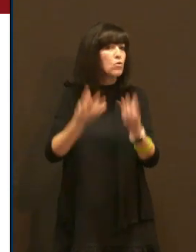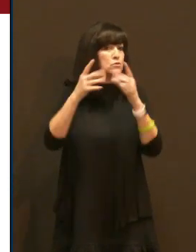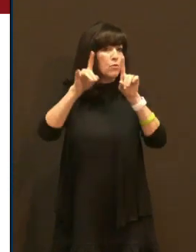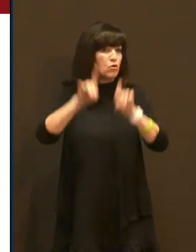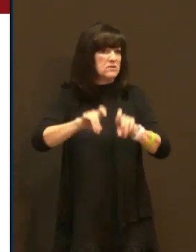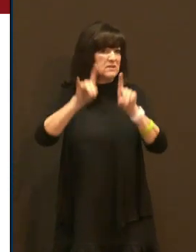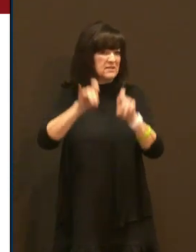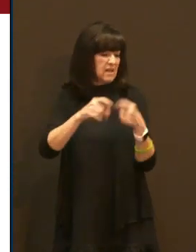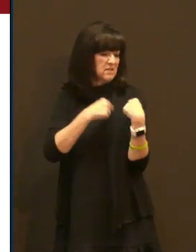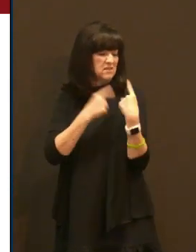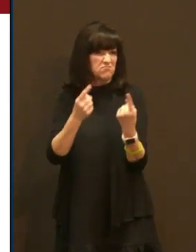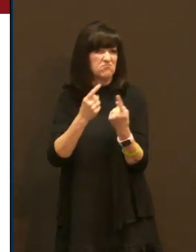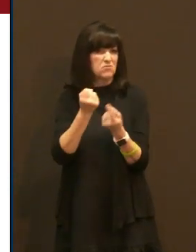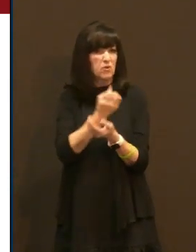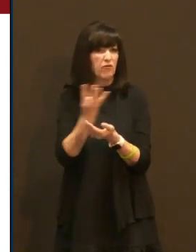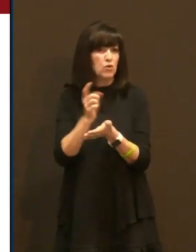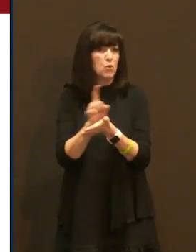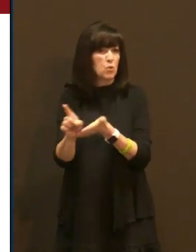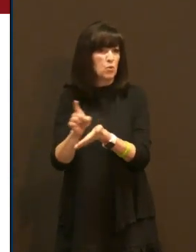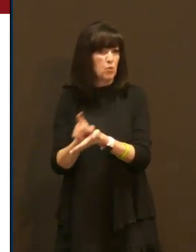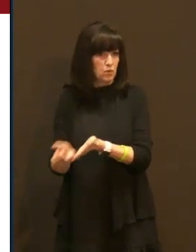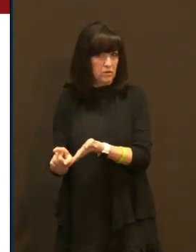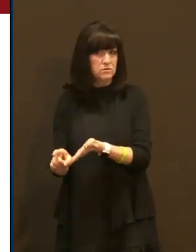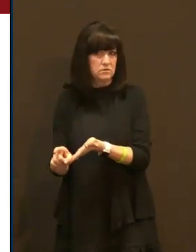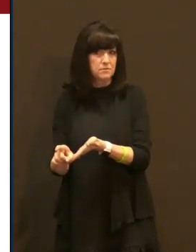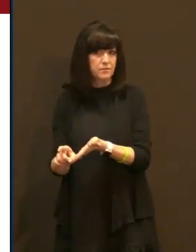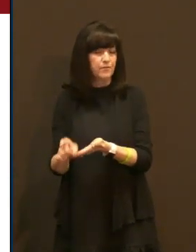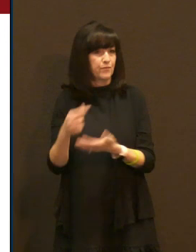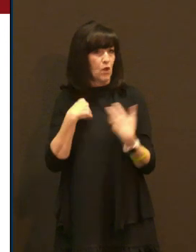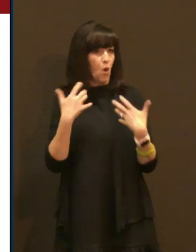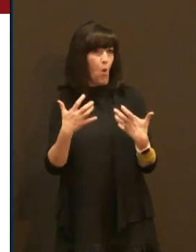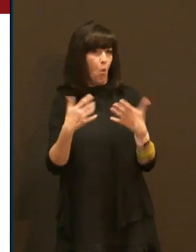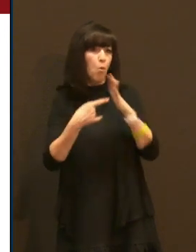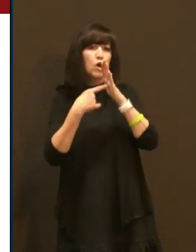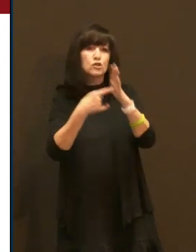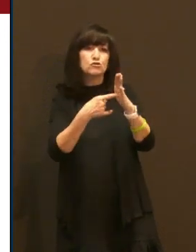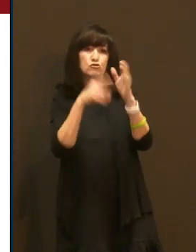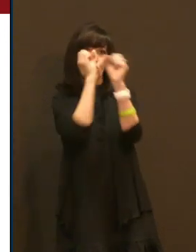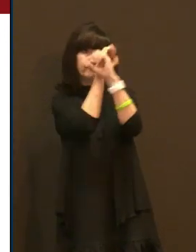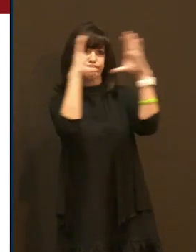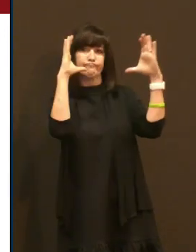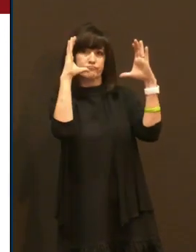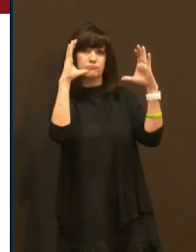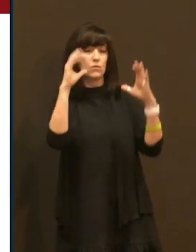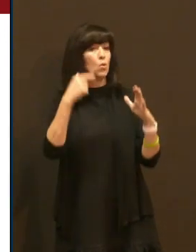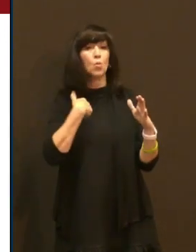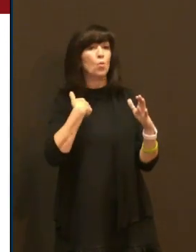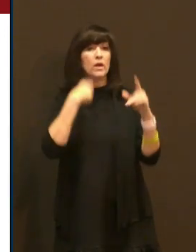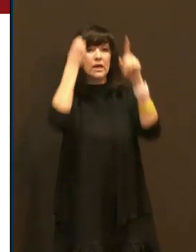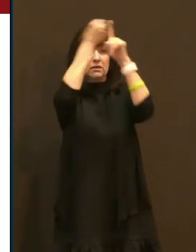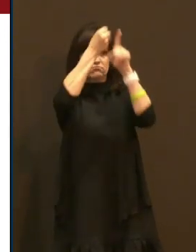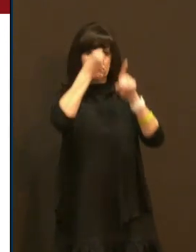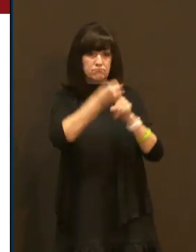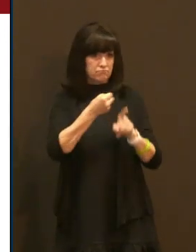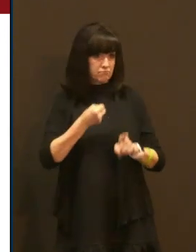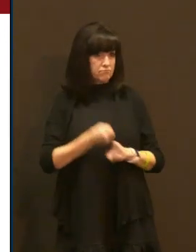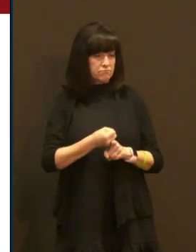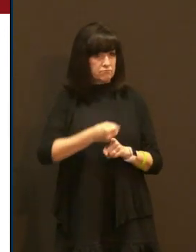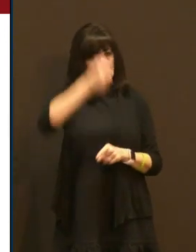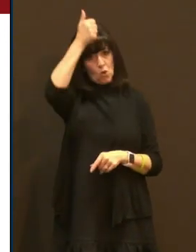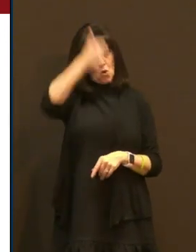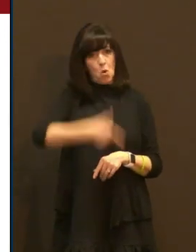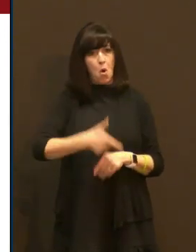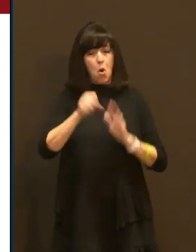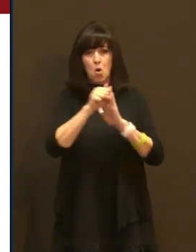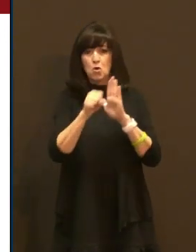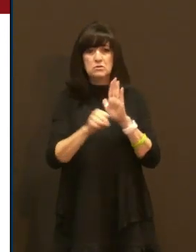few weeks, but just a visual, we're using that, we are hitting all parts of the state. We'll come back with you guys this in a few weeks,